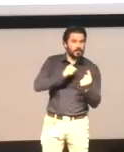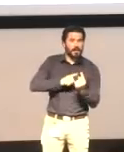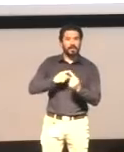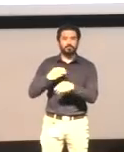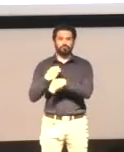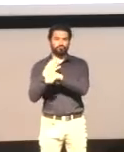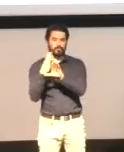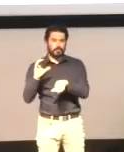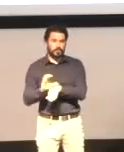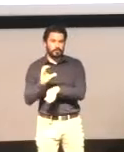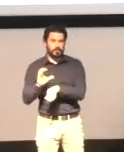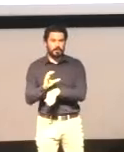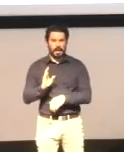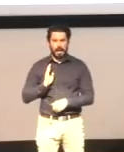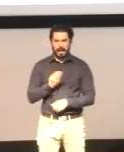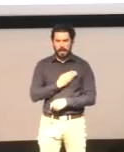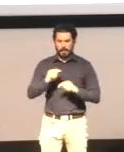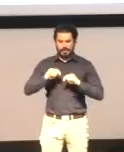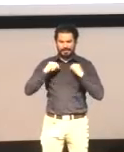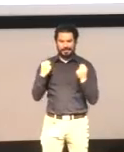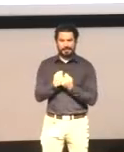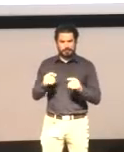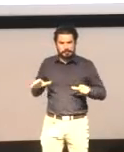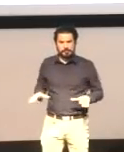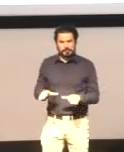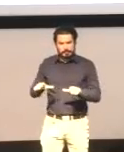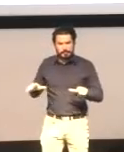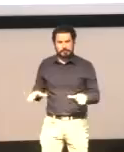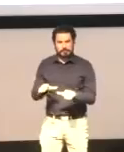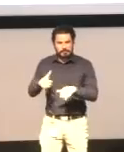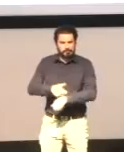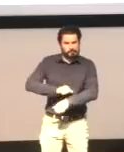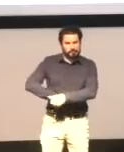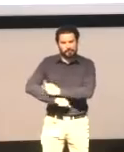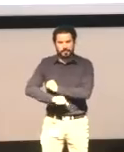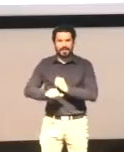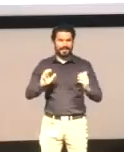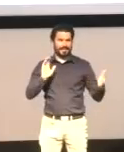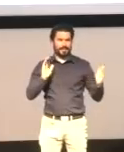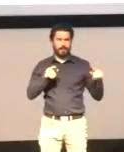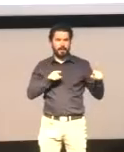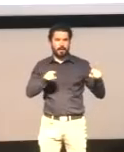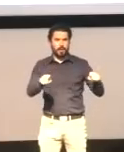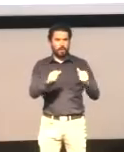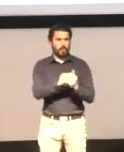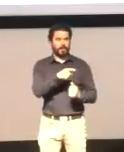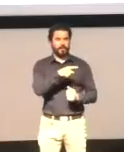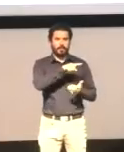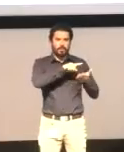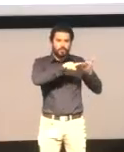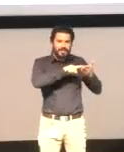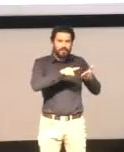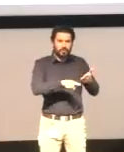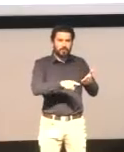very hard, paralleling the work that has been done by the research enterprise leadership to